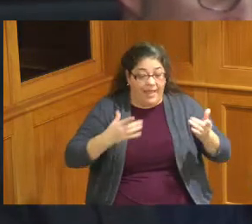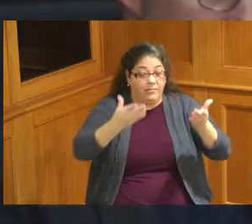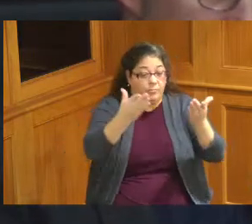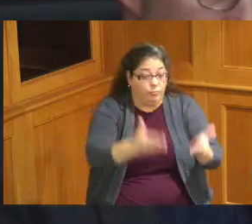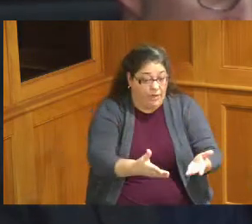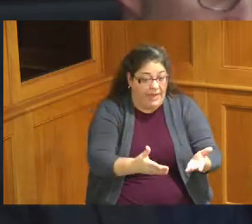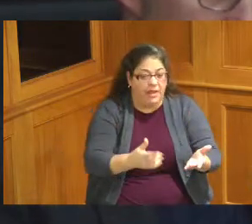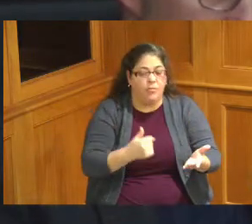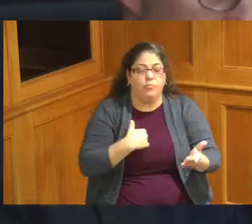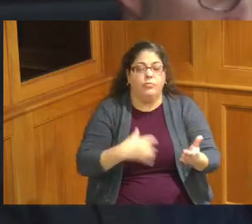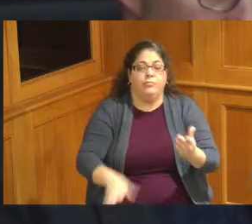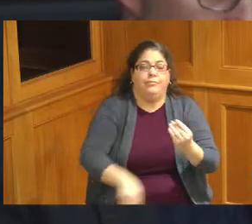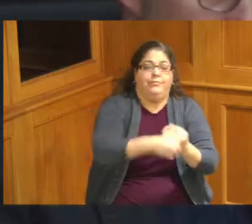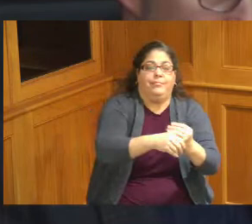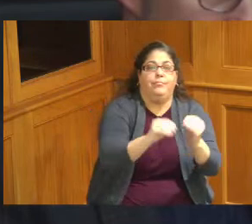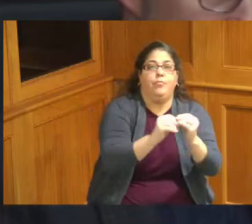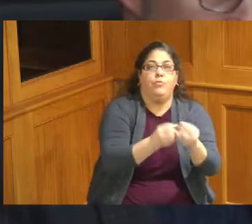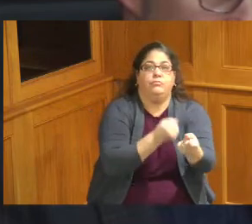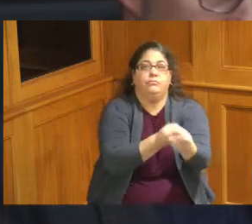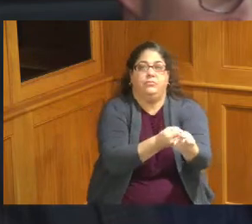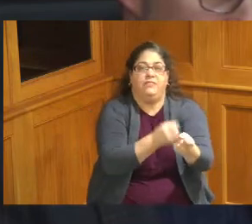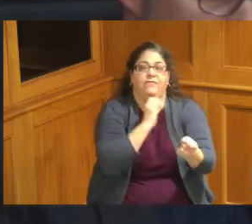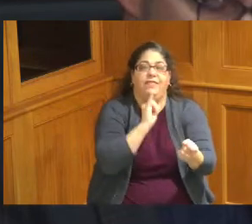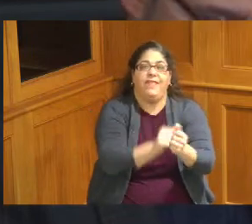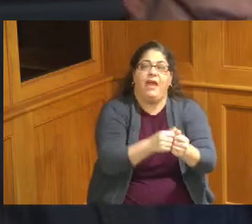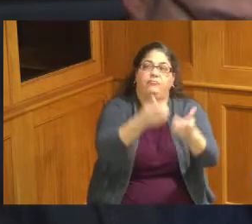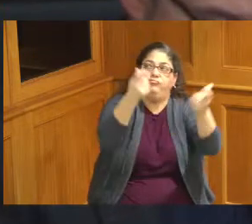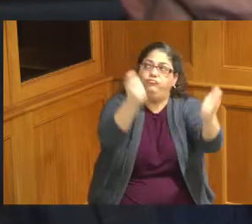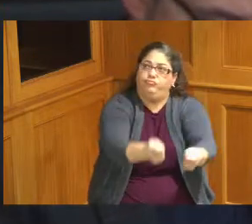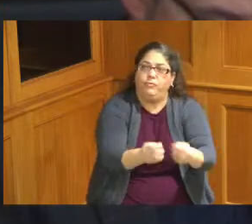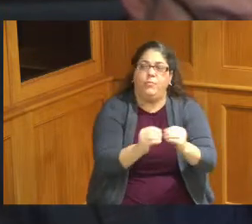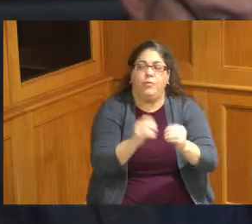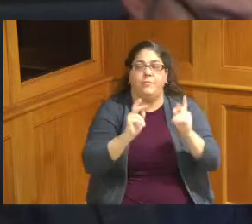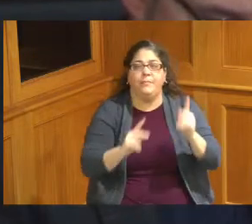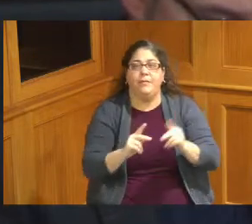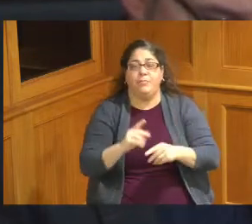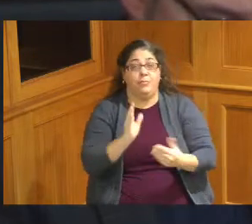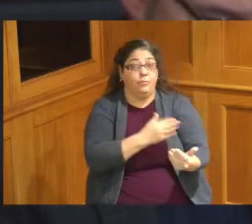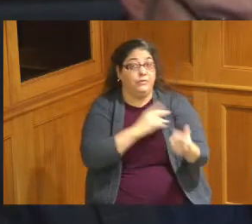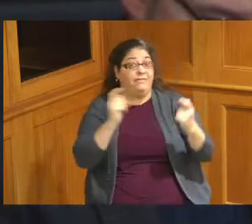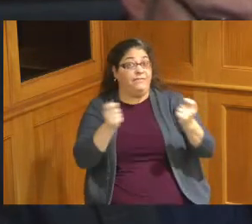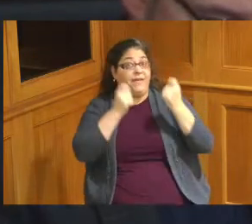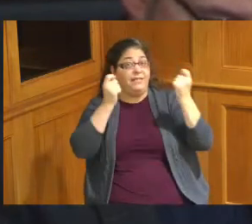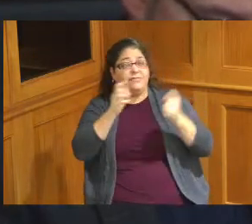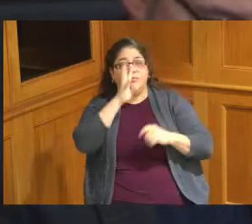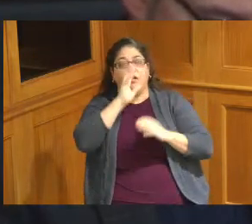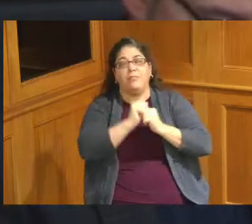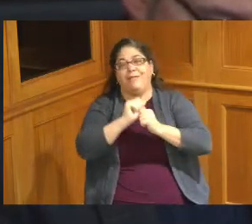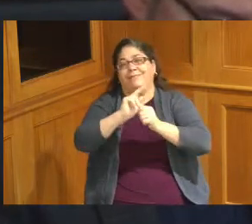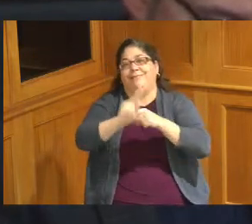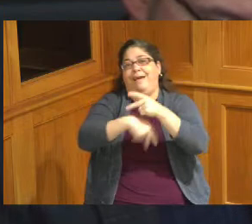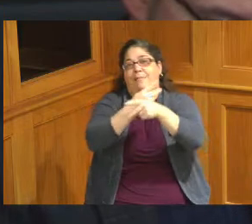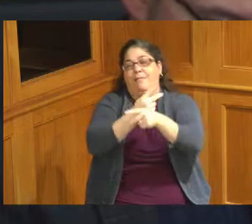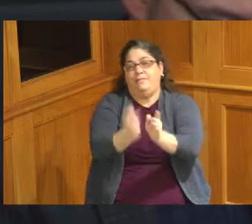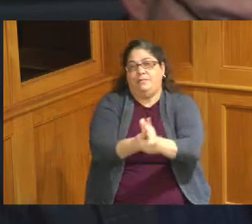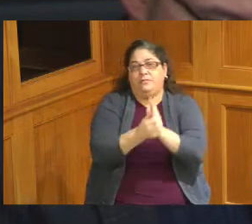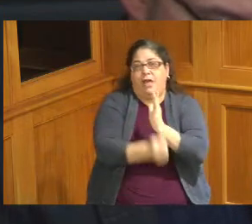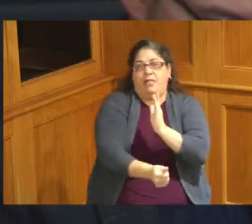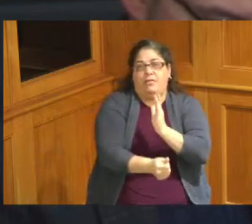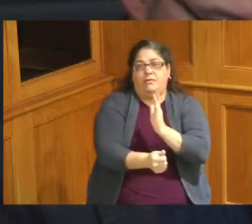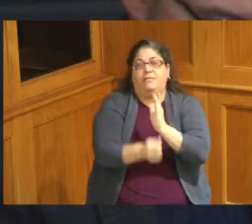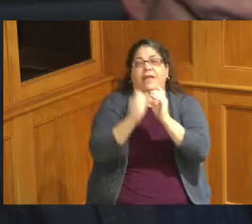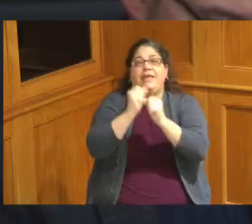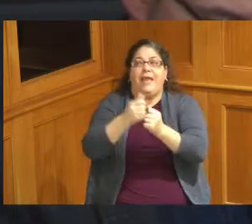even more revenue into the county. So for instance, with the music festival, they talk about the type of talent that they are able